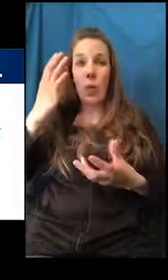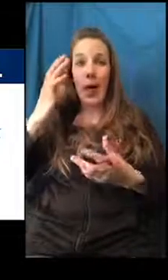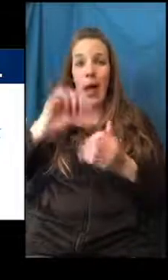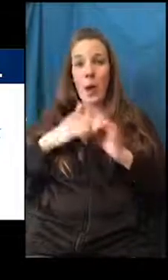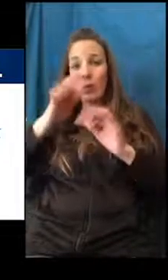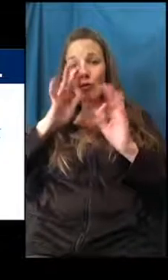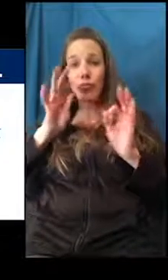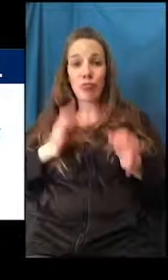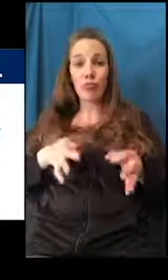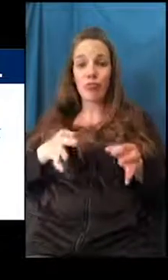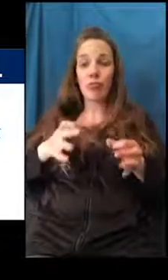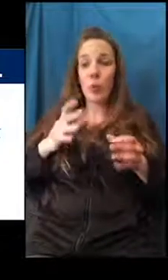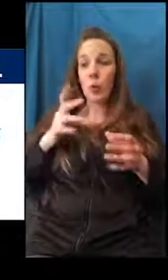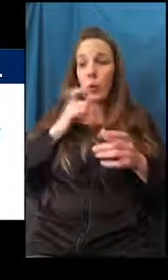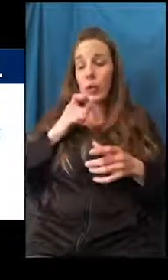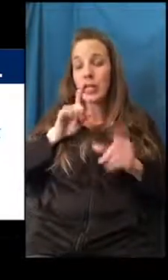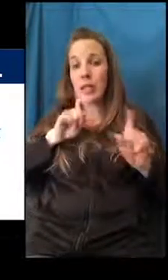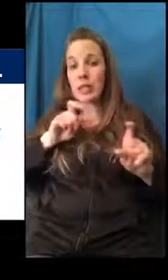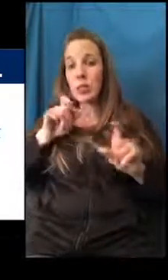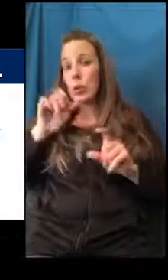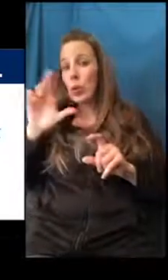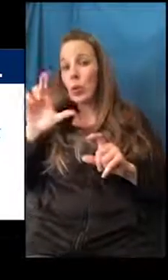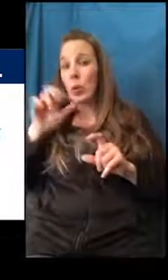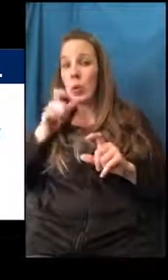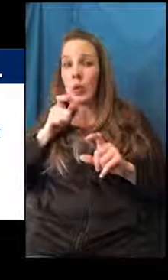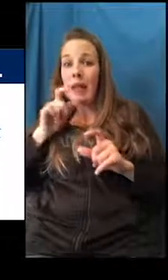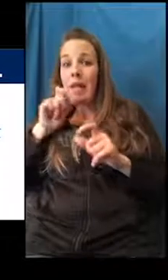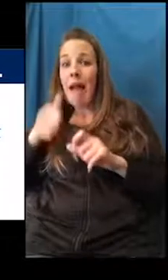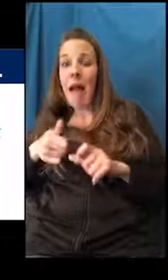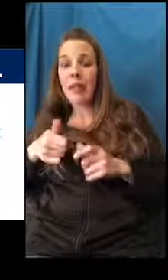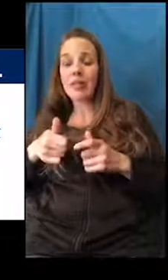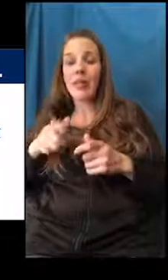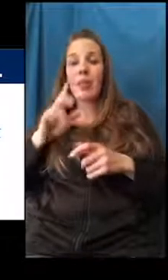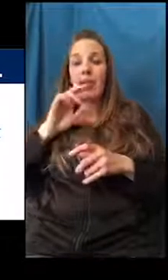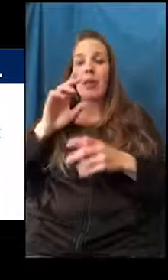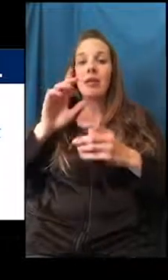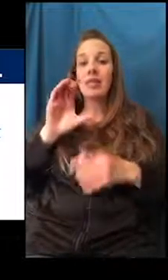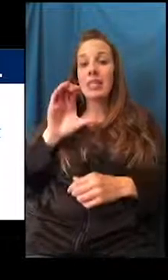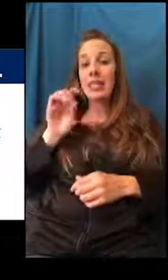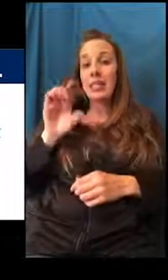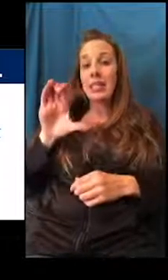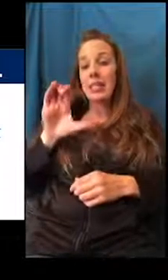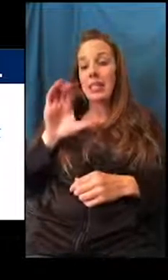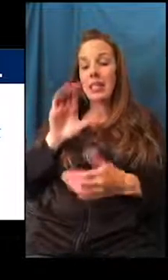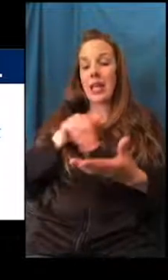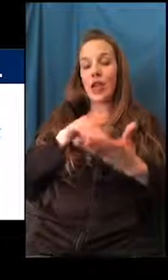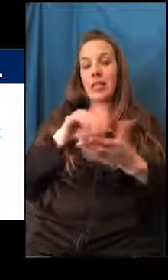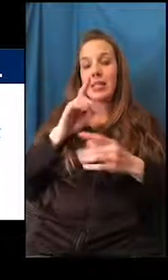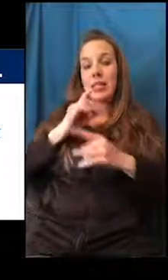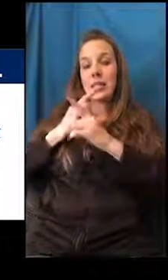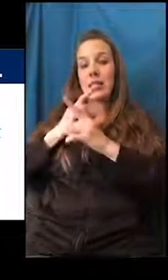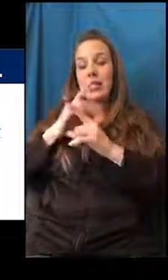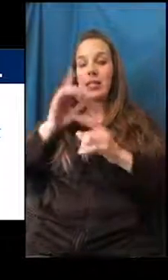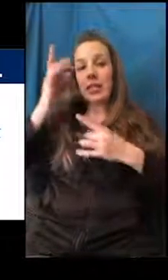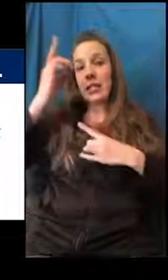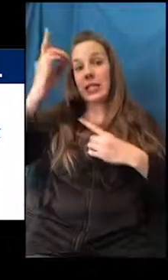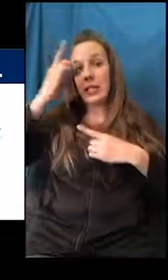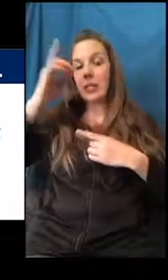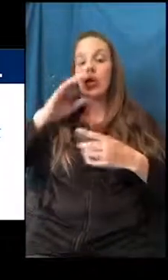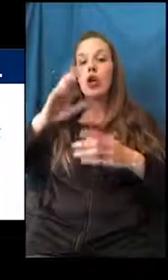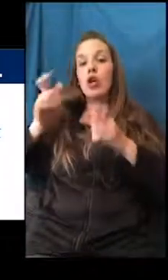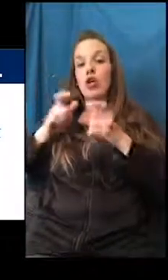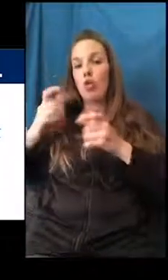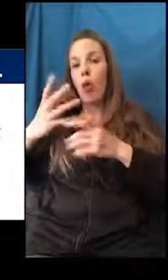who gets tested and who does not. The Centers for Disease Control and Prevention also has a page on their website dedicated to